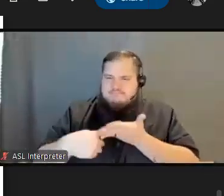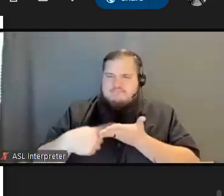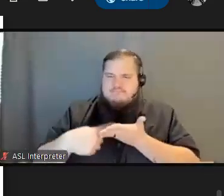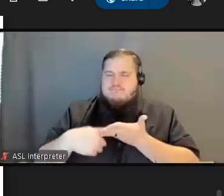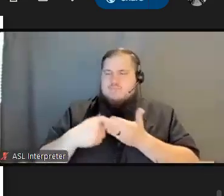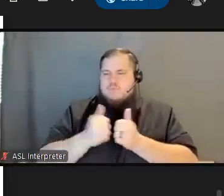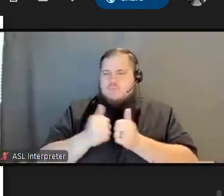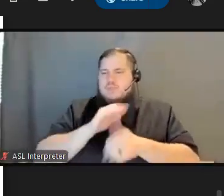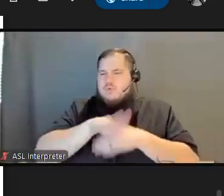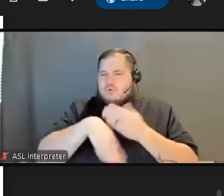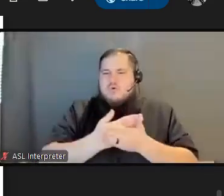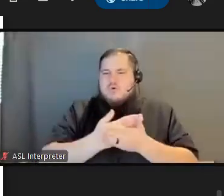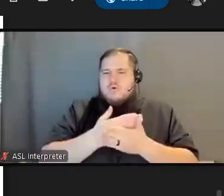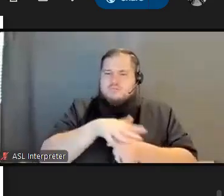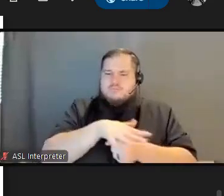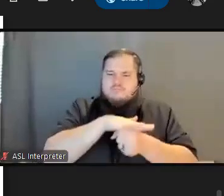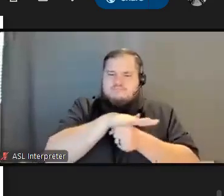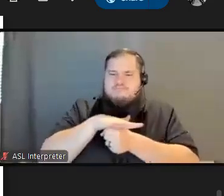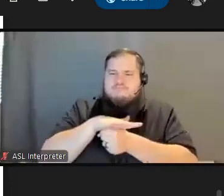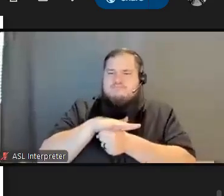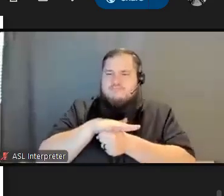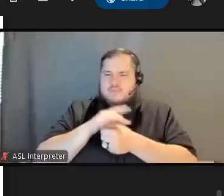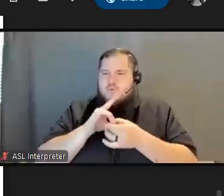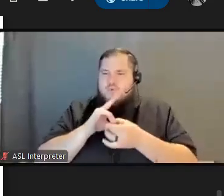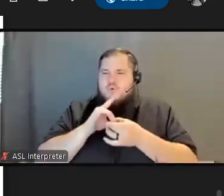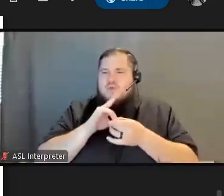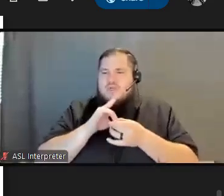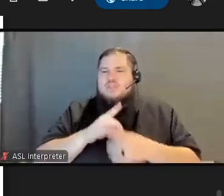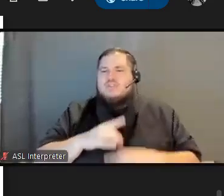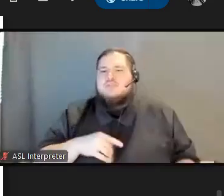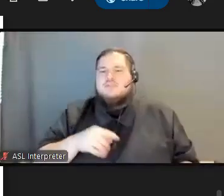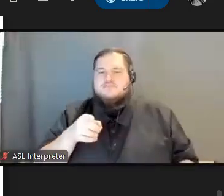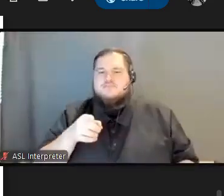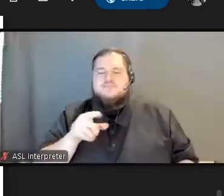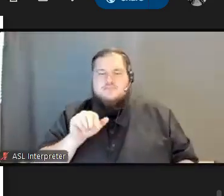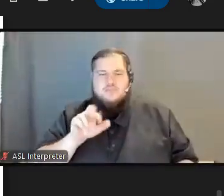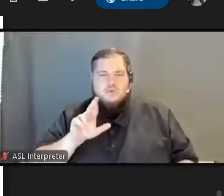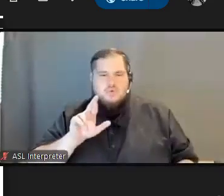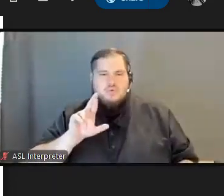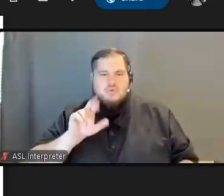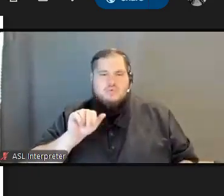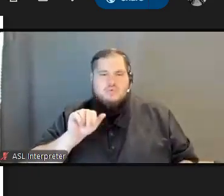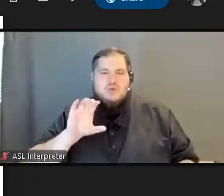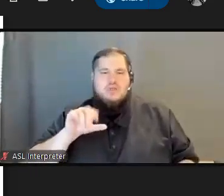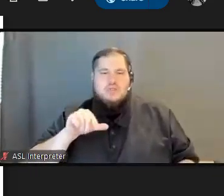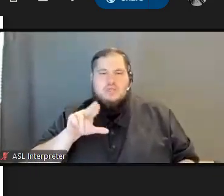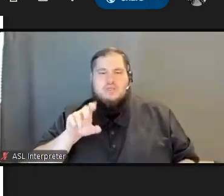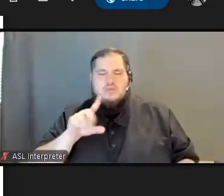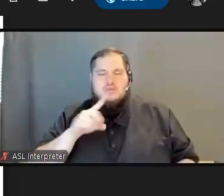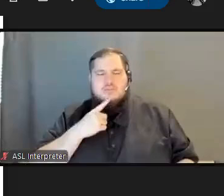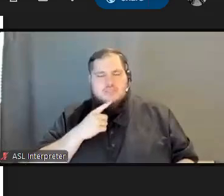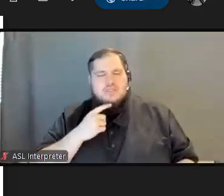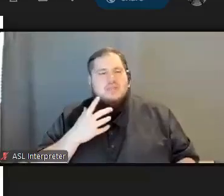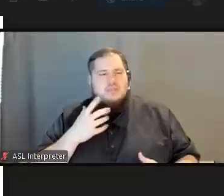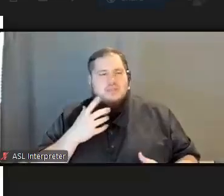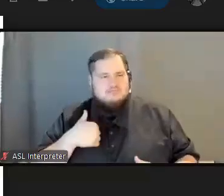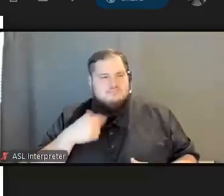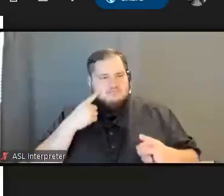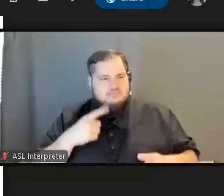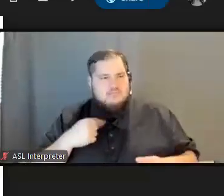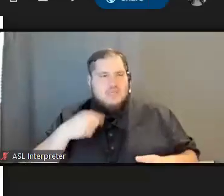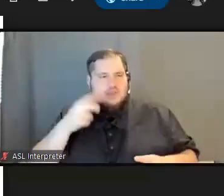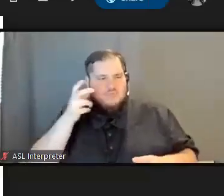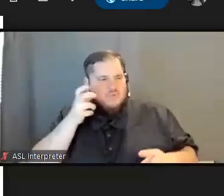coordination. Yeah, I hear a little bit of that, like deeper dive and also some clarity as to what that looks like, right? And what is